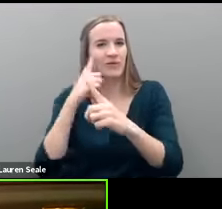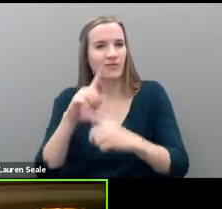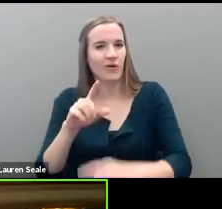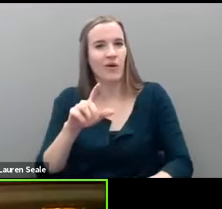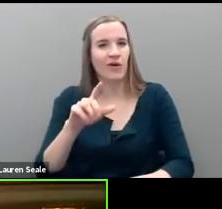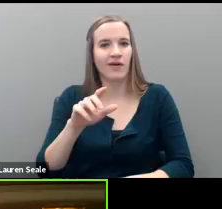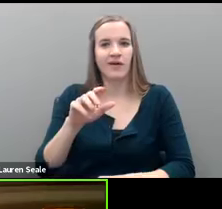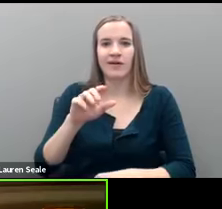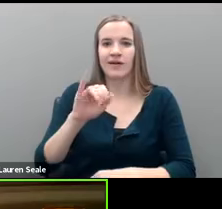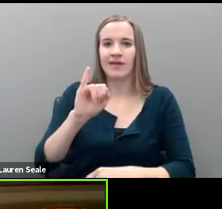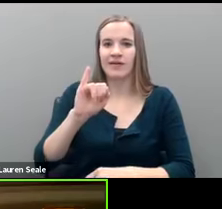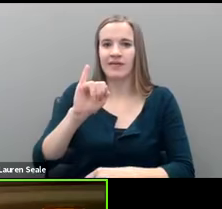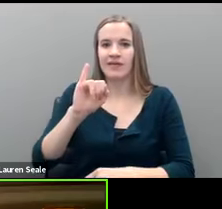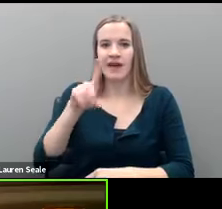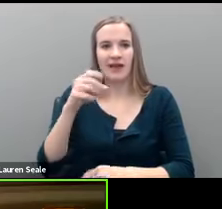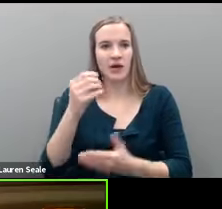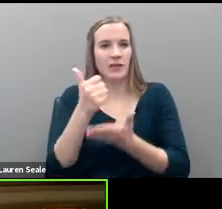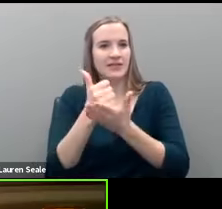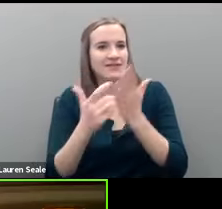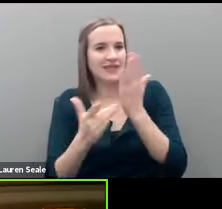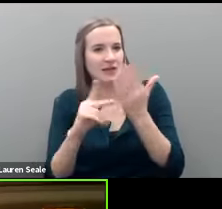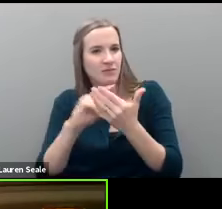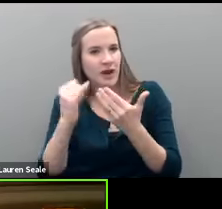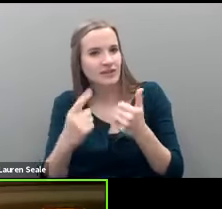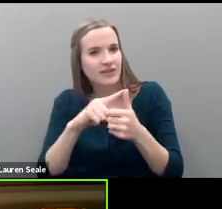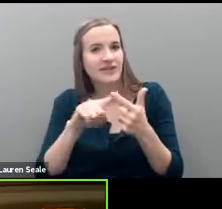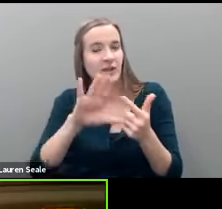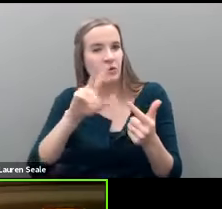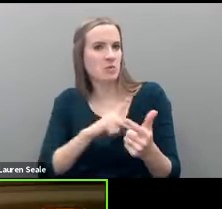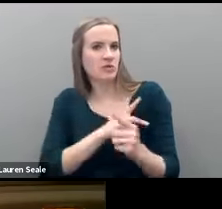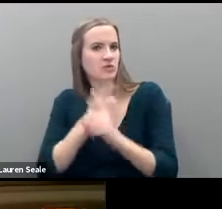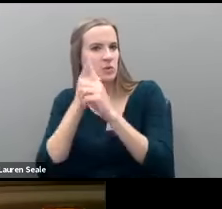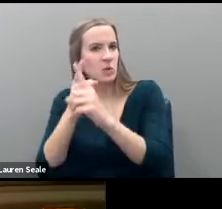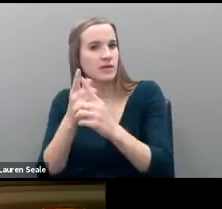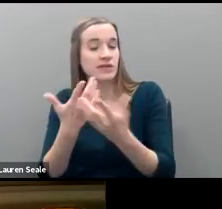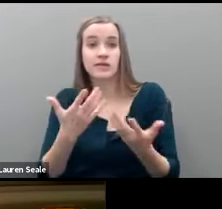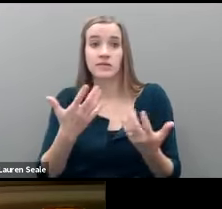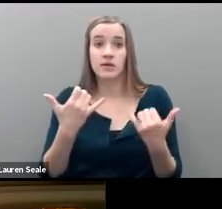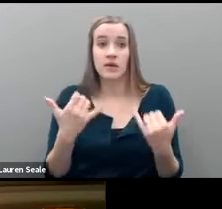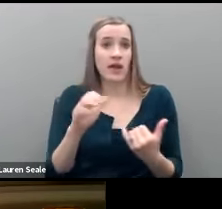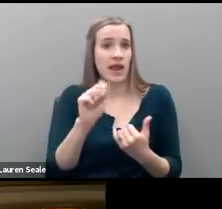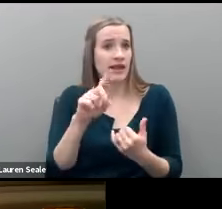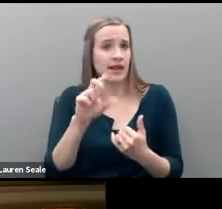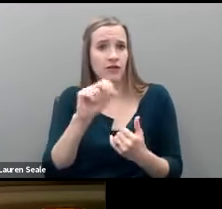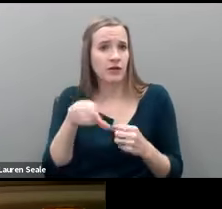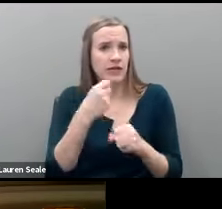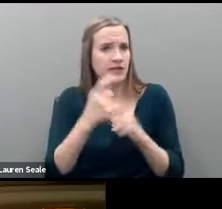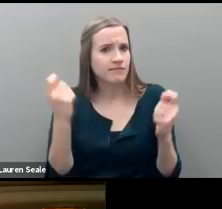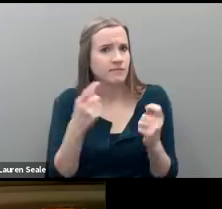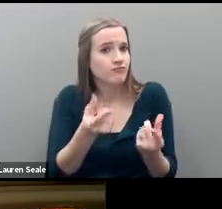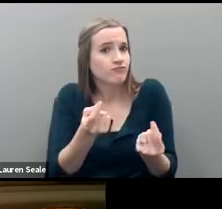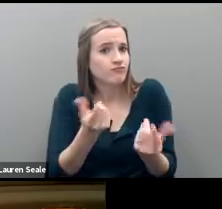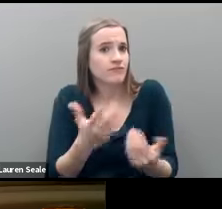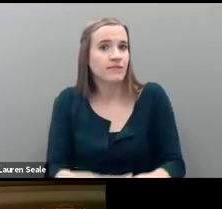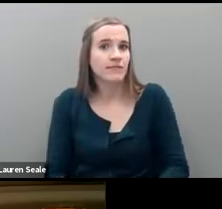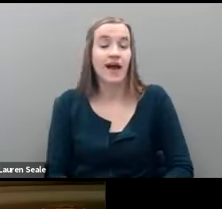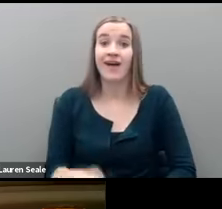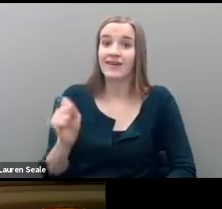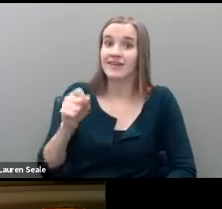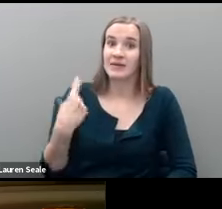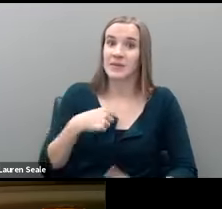of with your ADA celebration? Oh, it's actually, we're pretty excited. So I said we're all